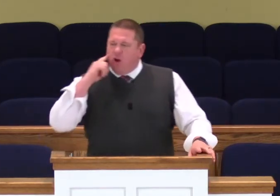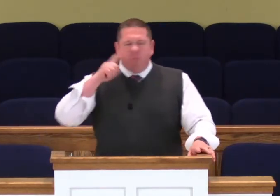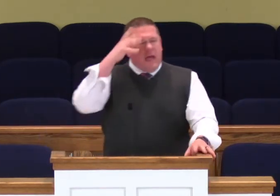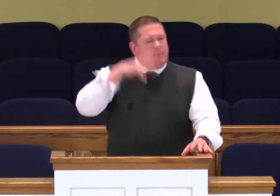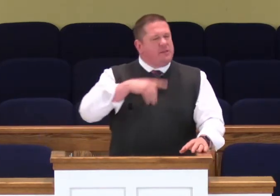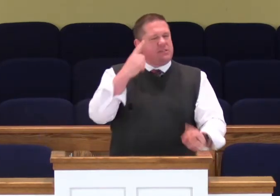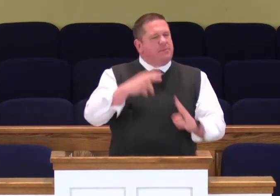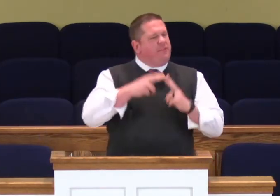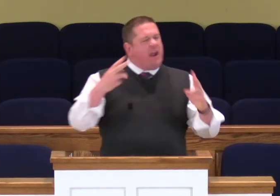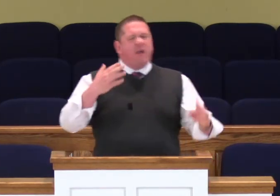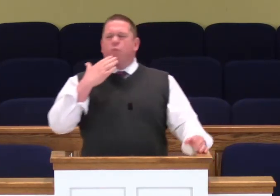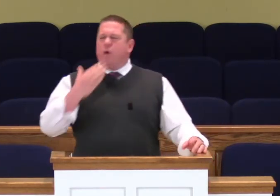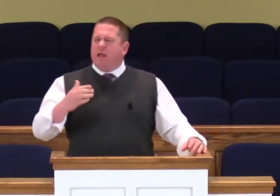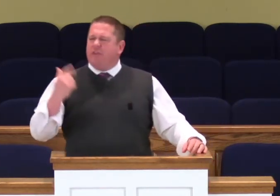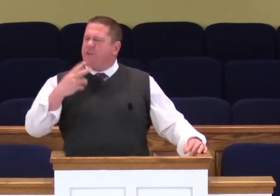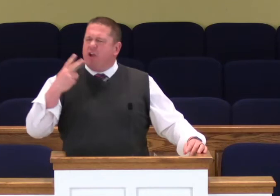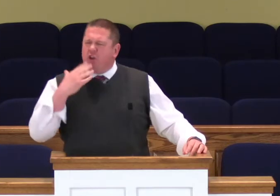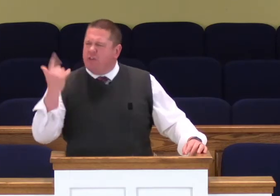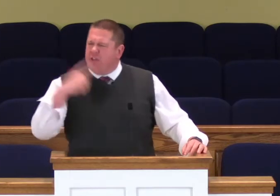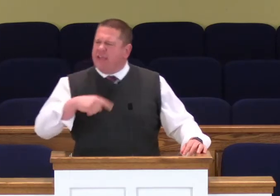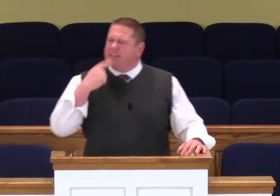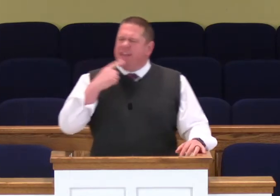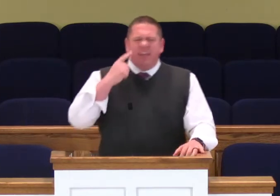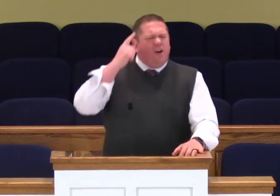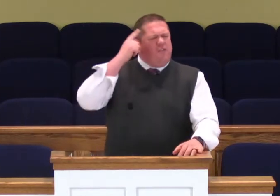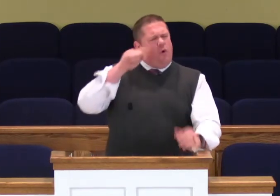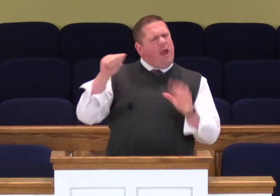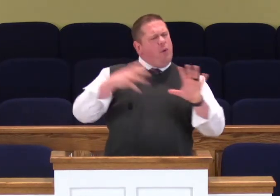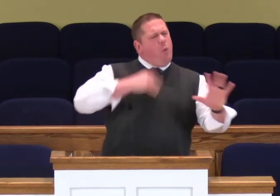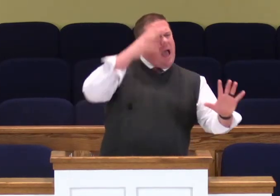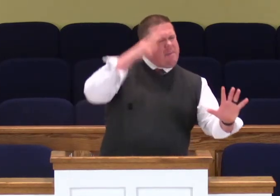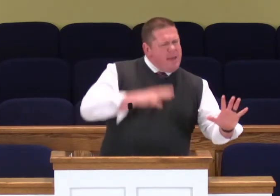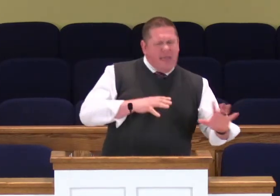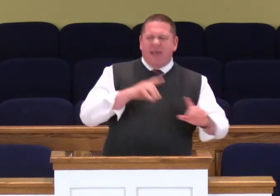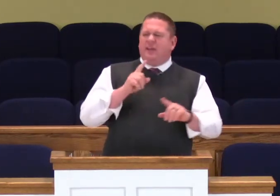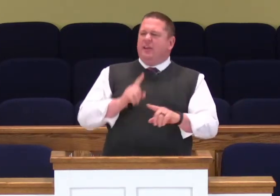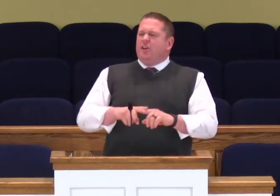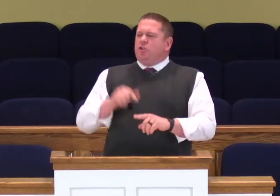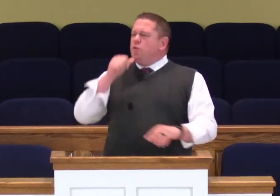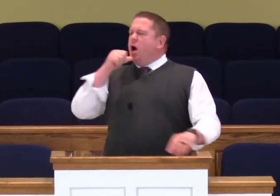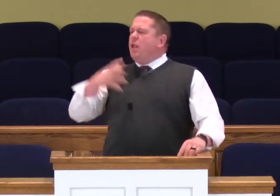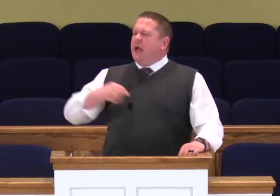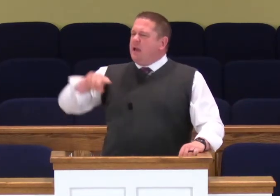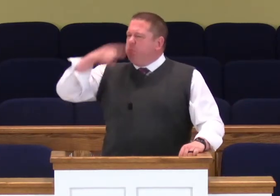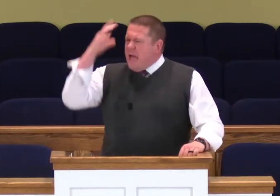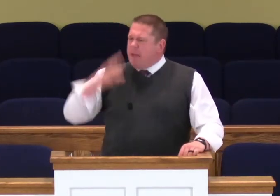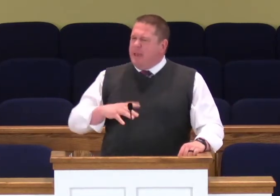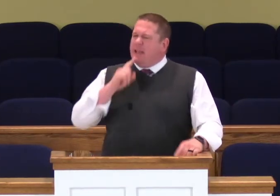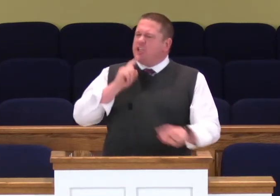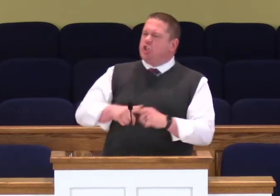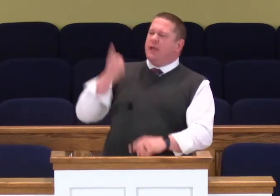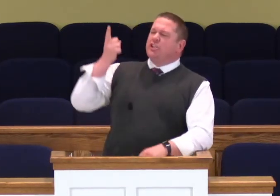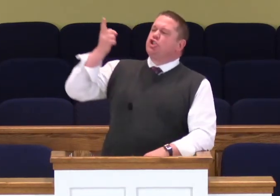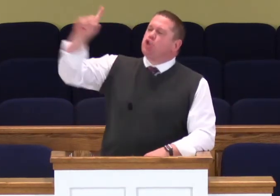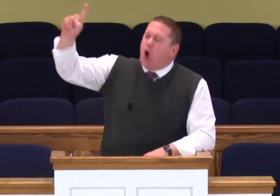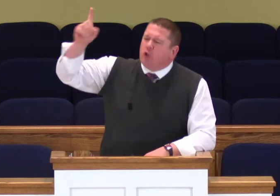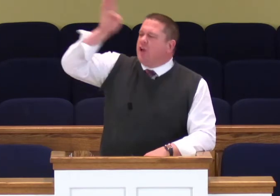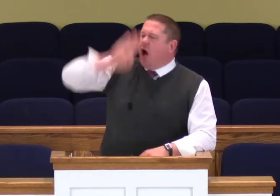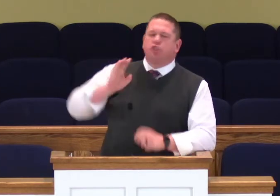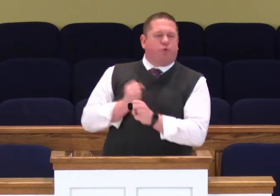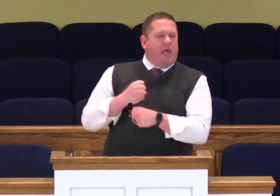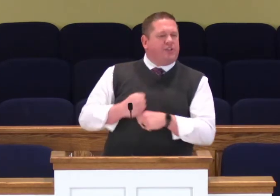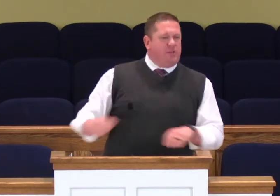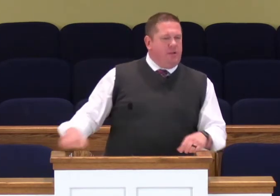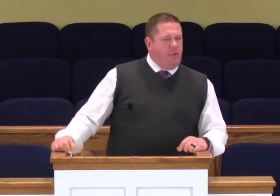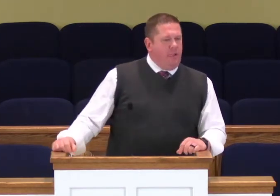And I heard a black man say something very well, very good the other day. He said, for a white man to not like a black man is to insult